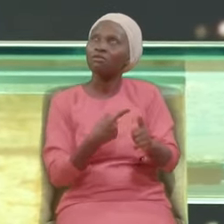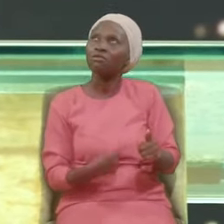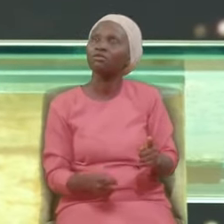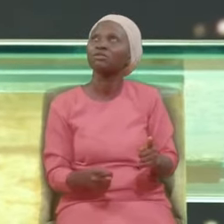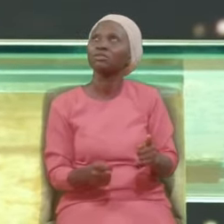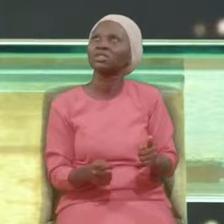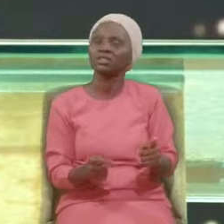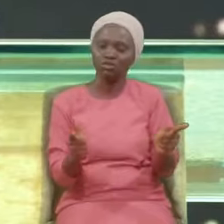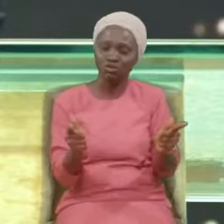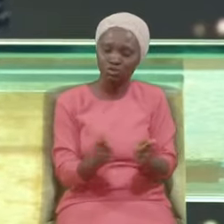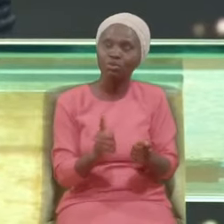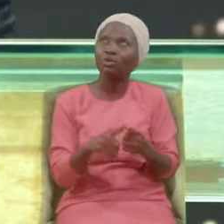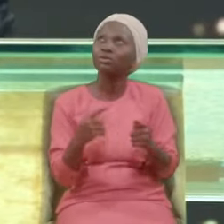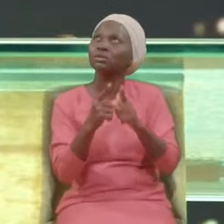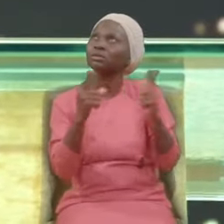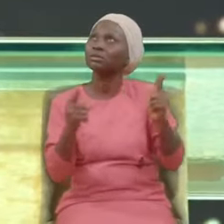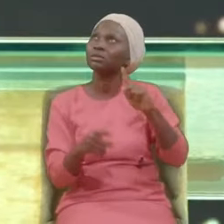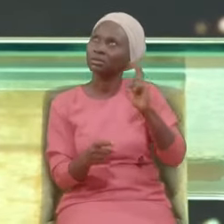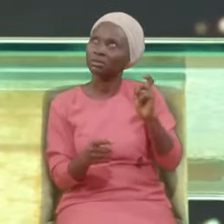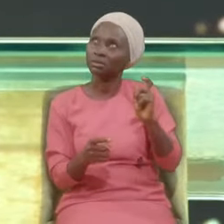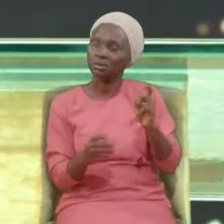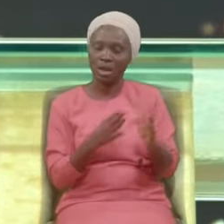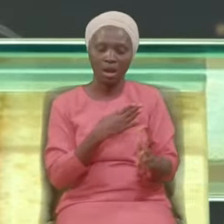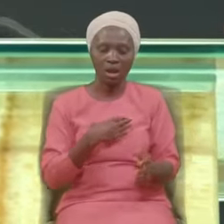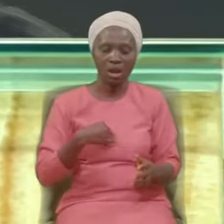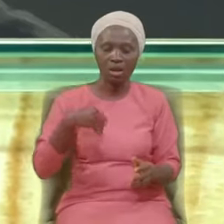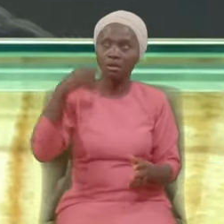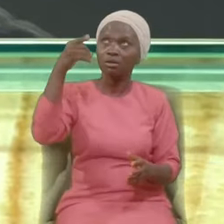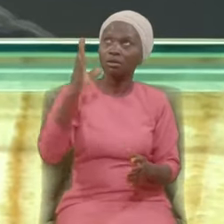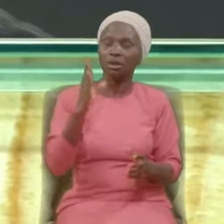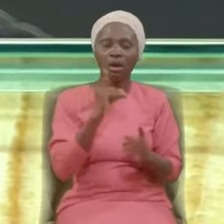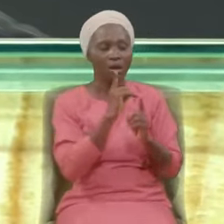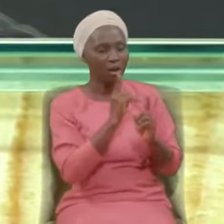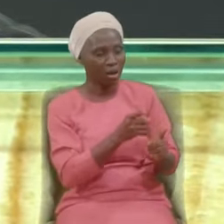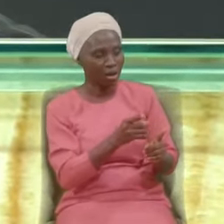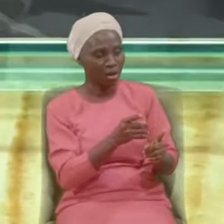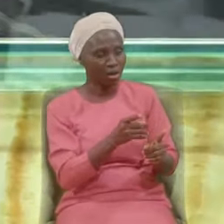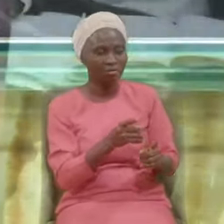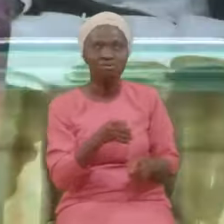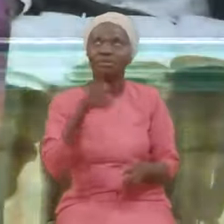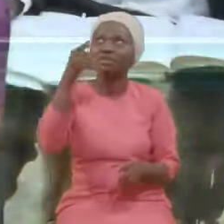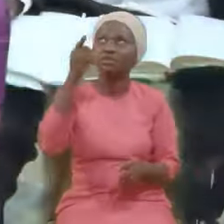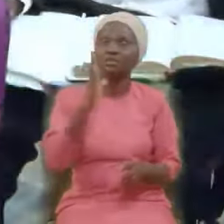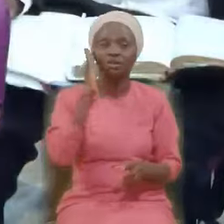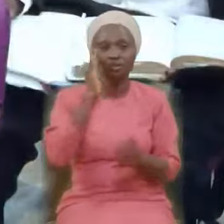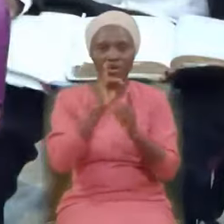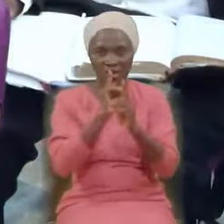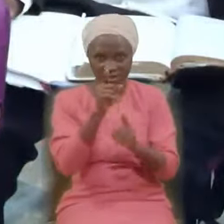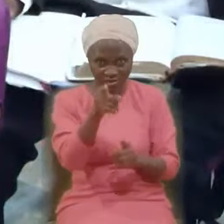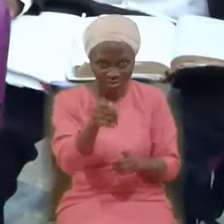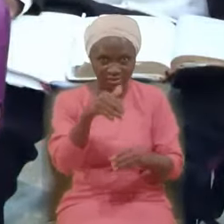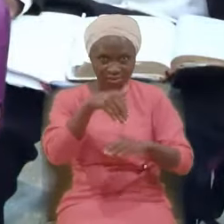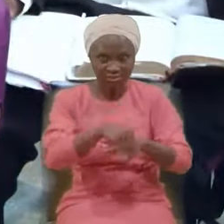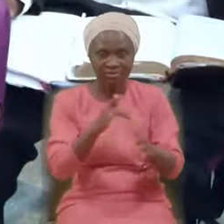the greatest? And God answered. God is going to answer you tonight.